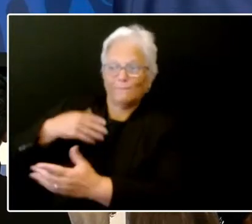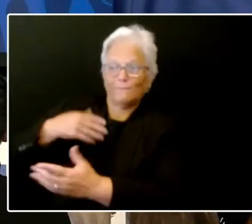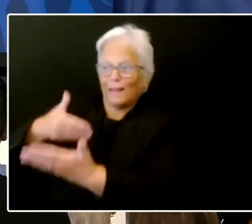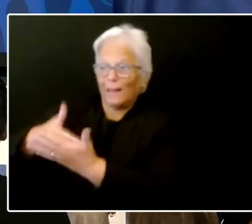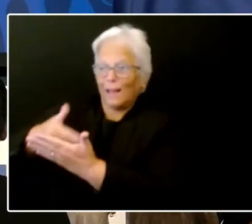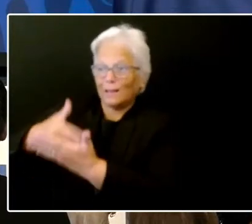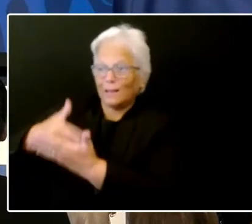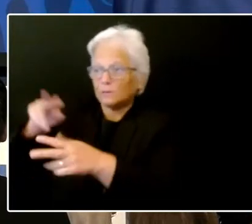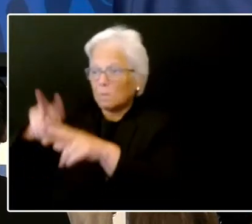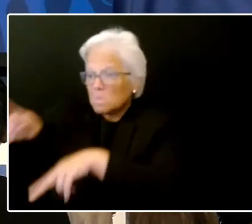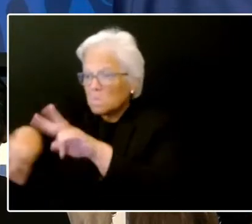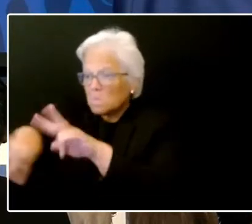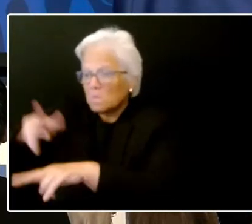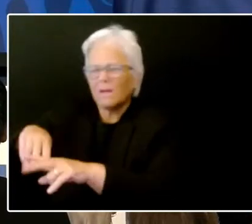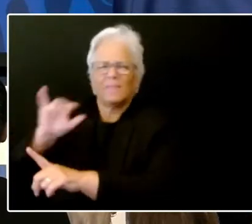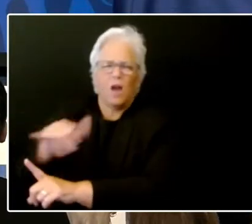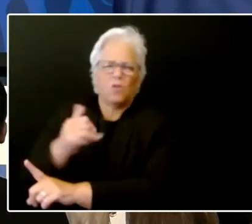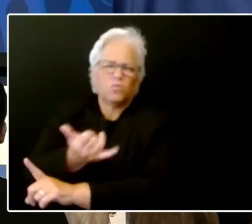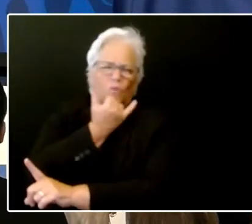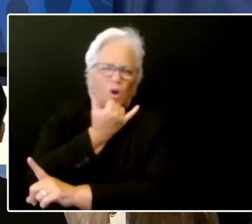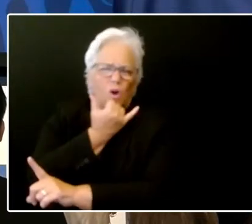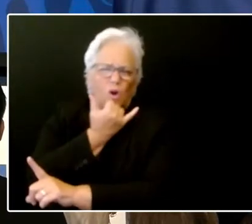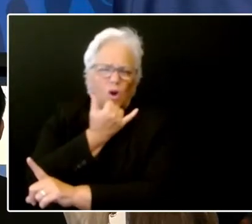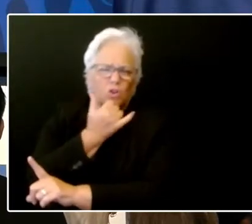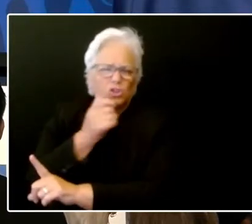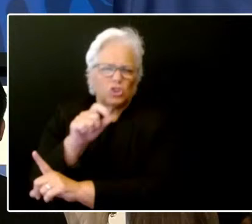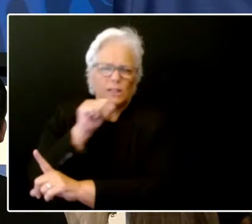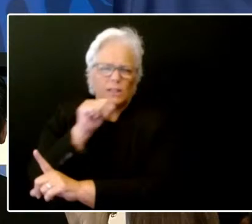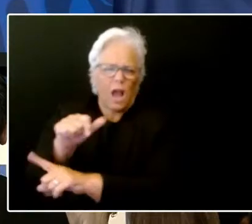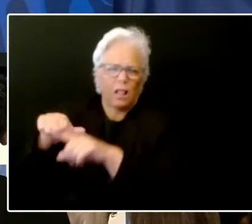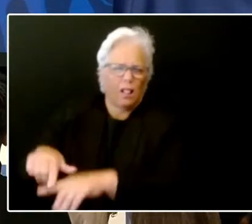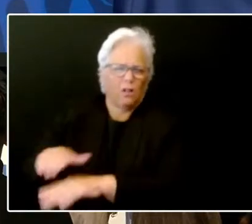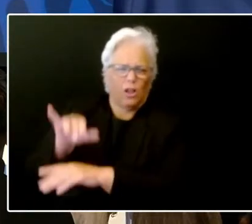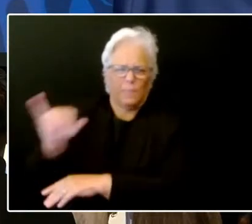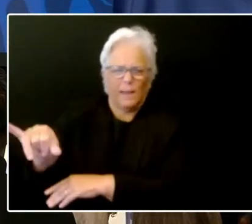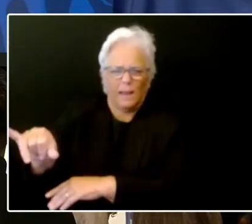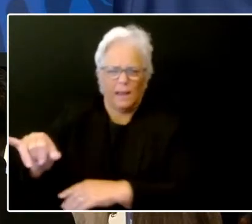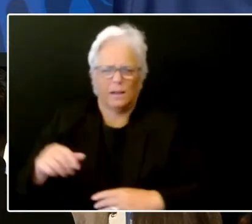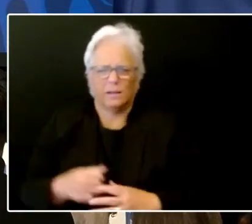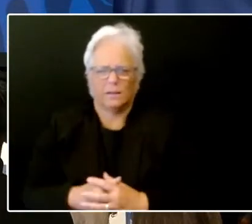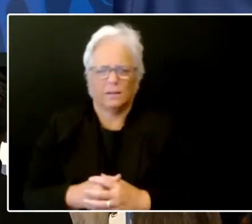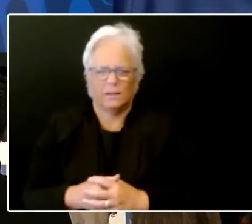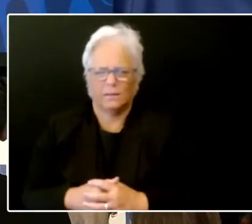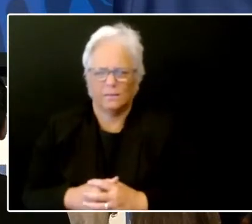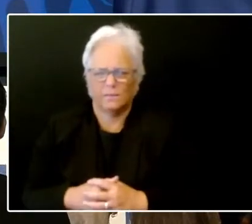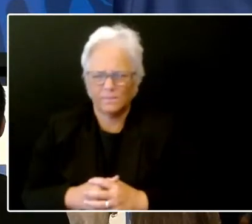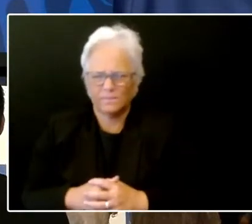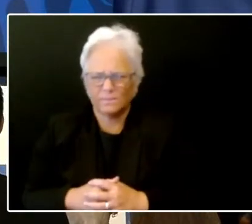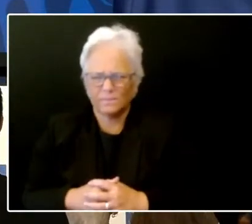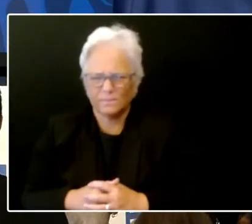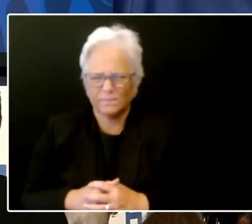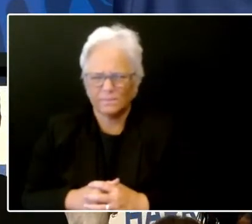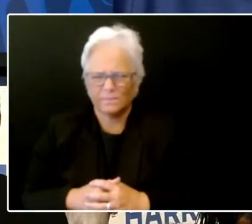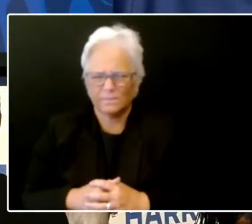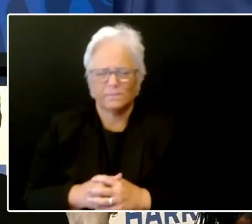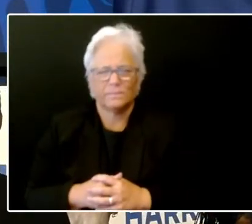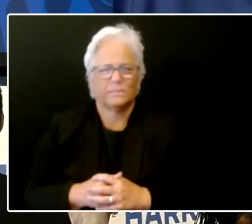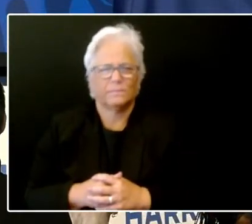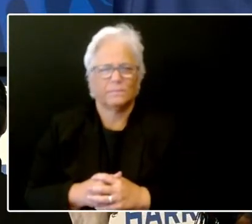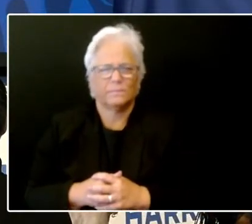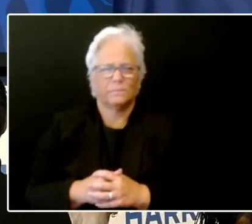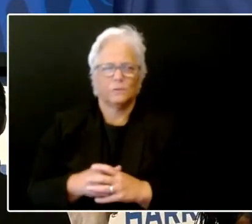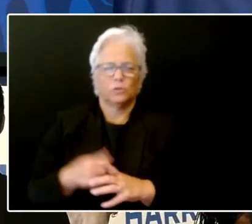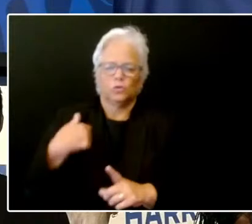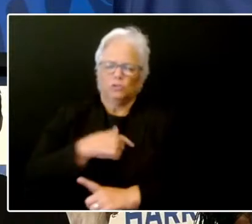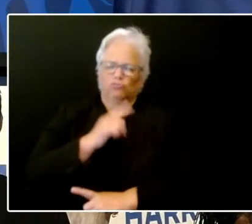Joe, we do it based on what we believe is morally right when you see the people and understand the struggles and the need for